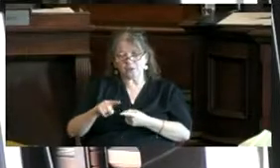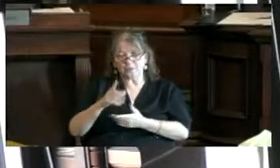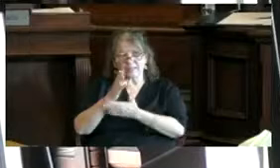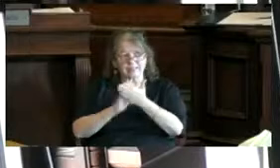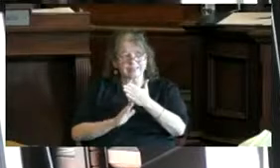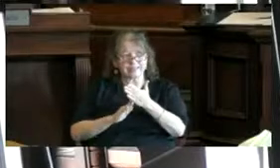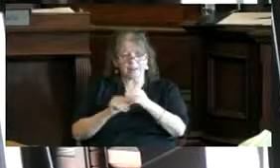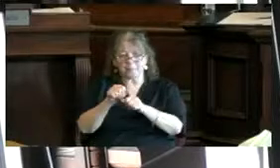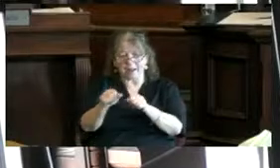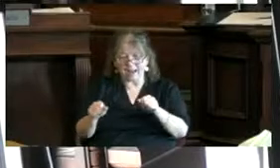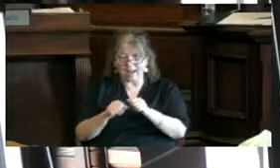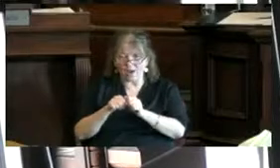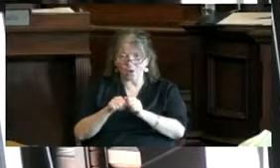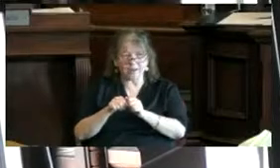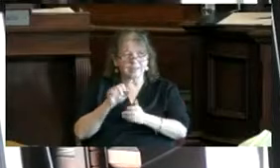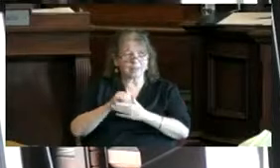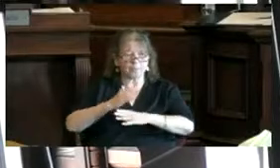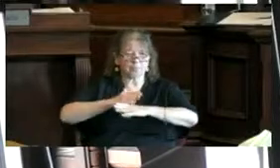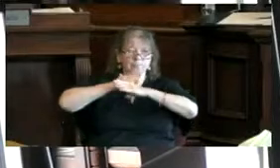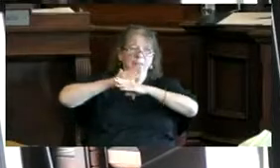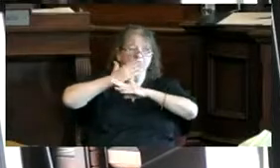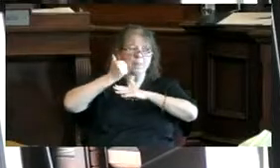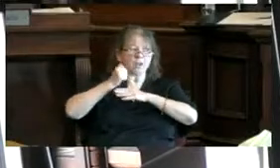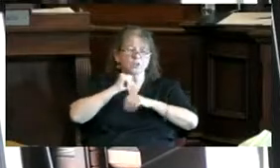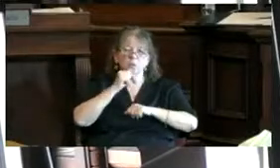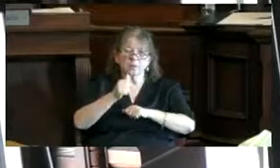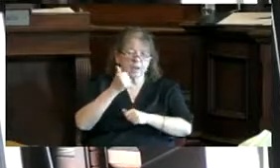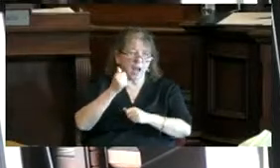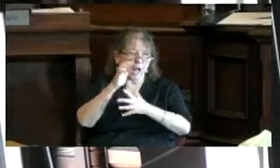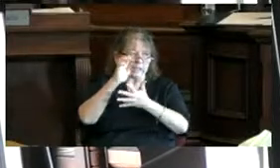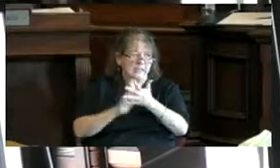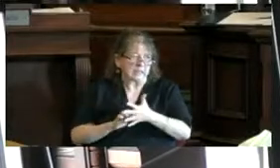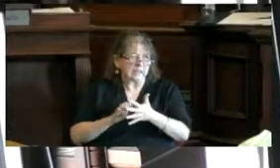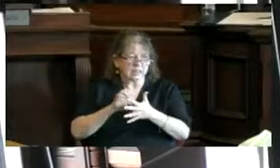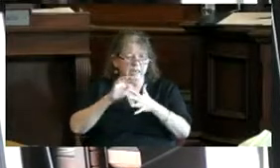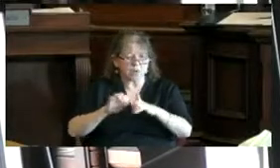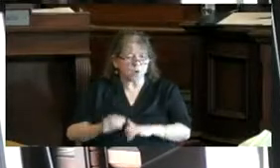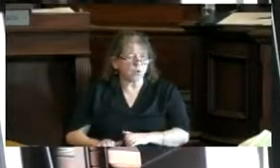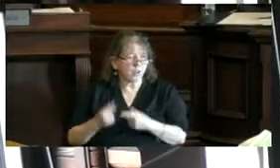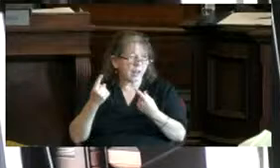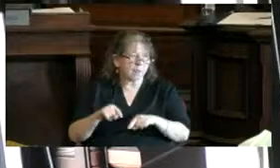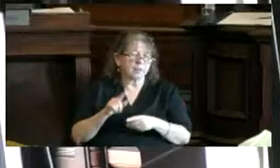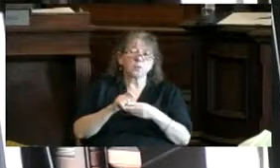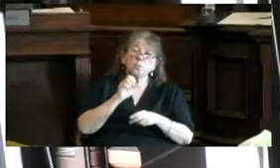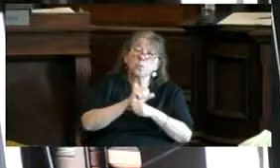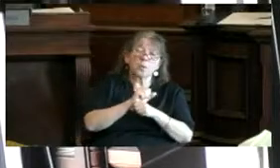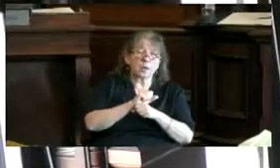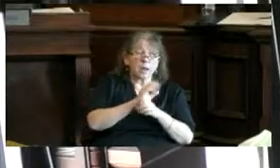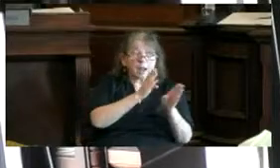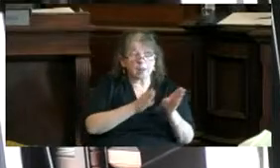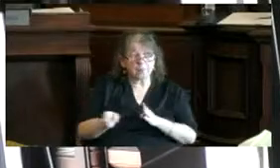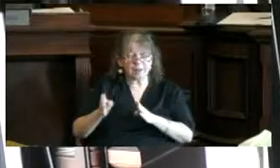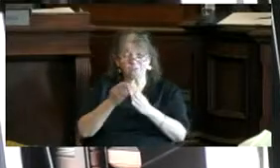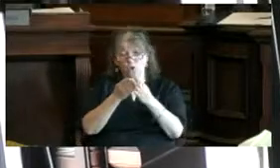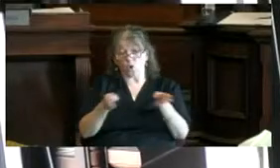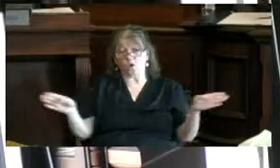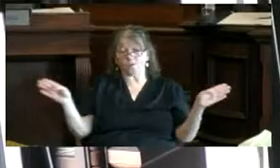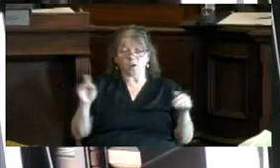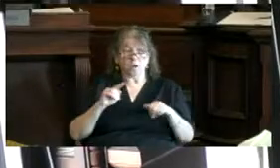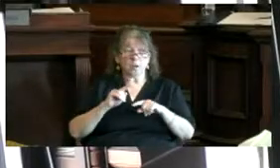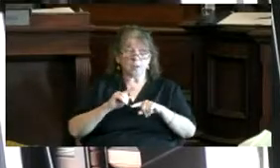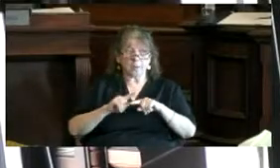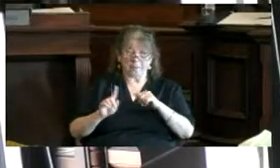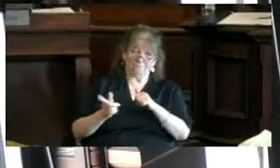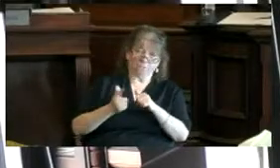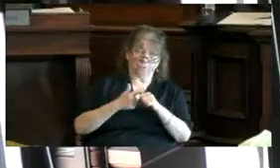areas to prevent further erosion. We're currently working on a master plan for an overall beach improvements, but this first